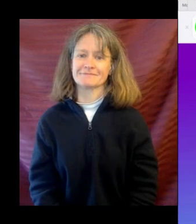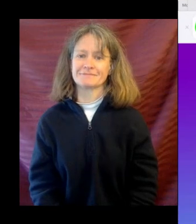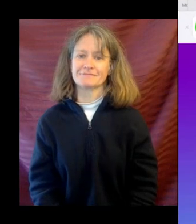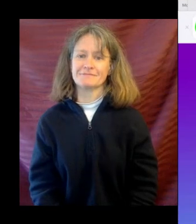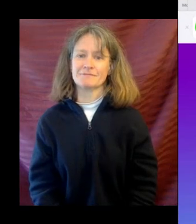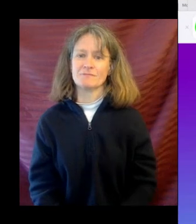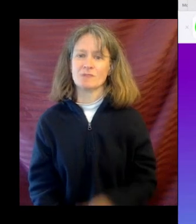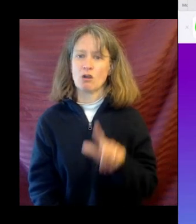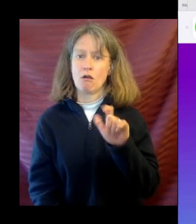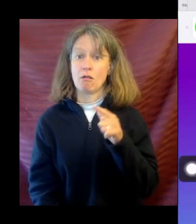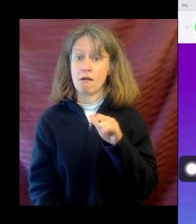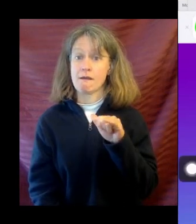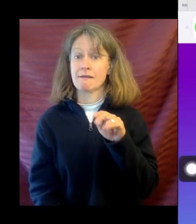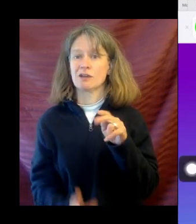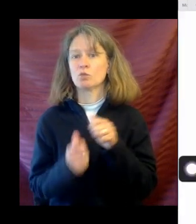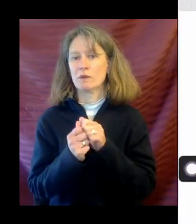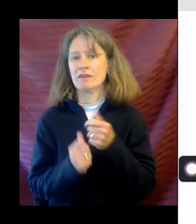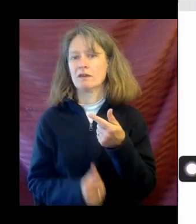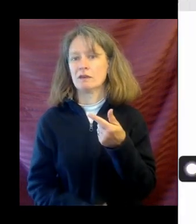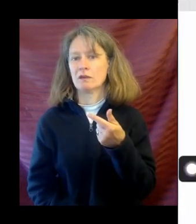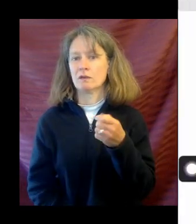Log in with Google.